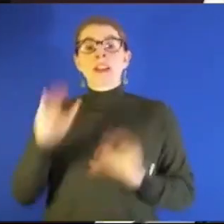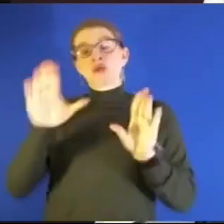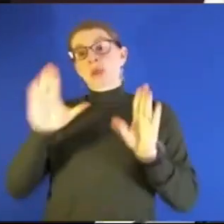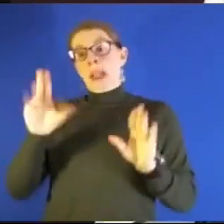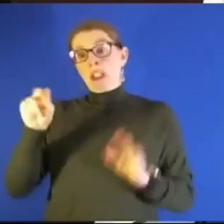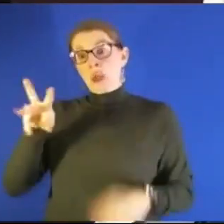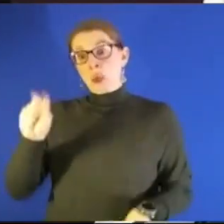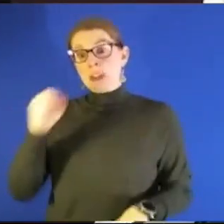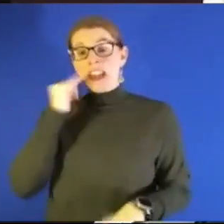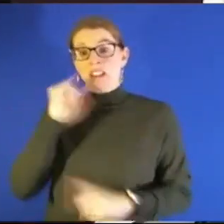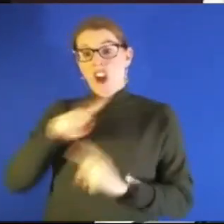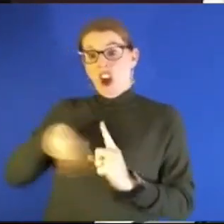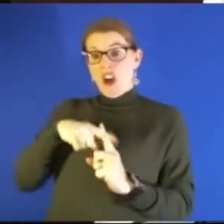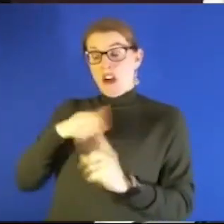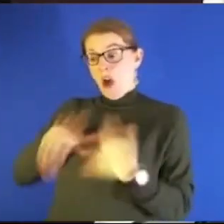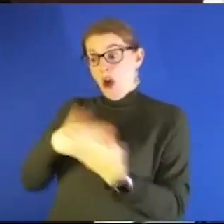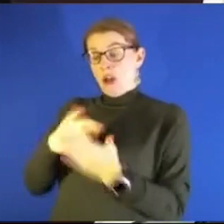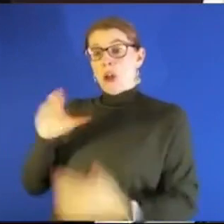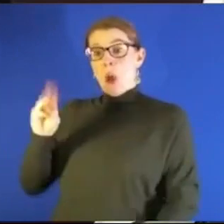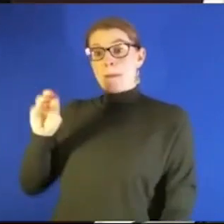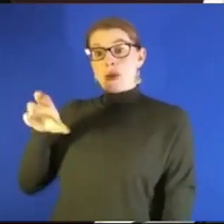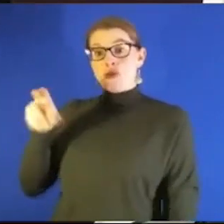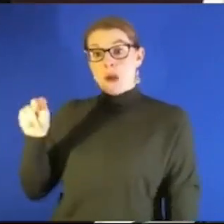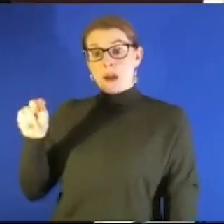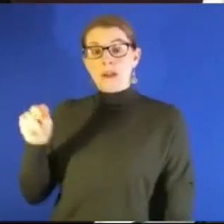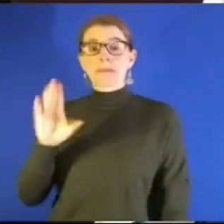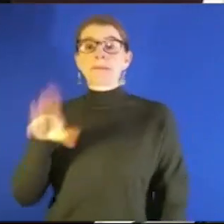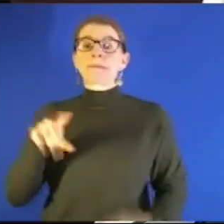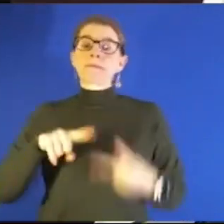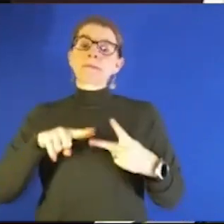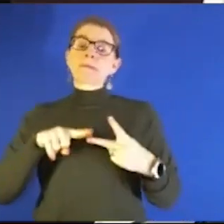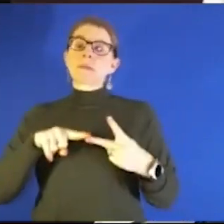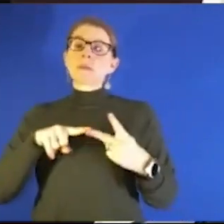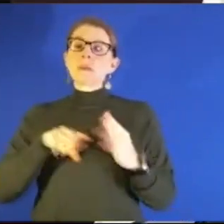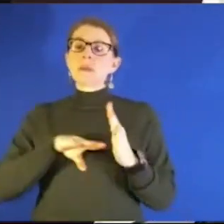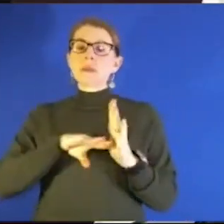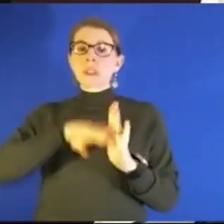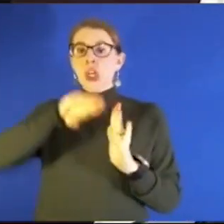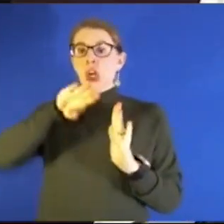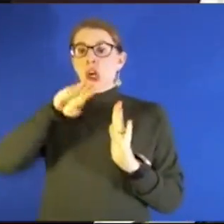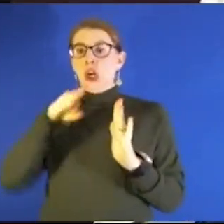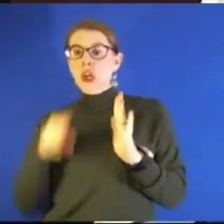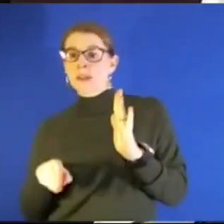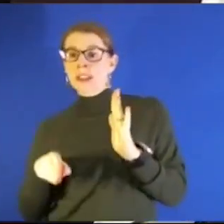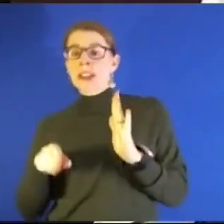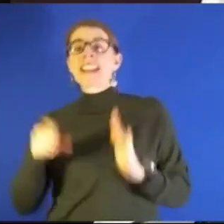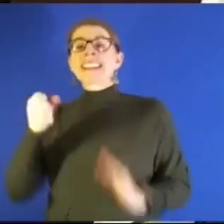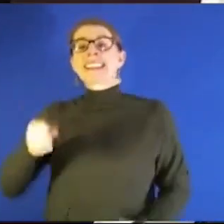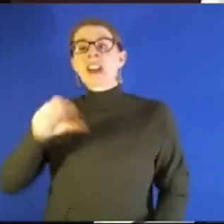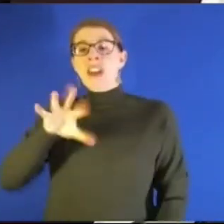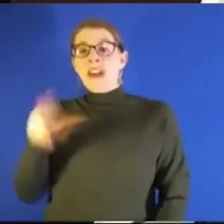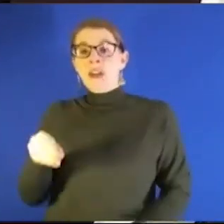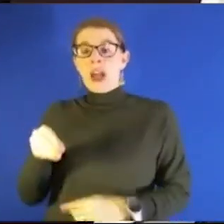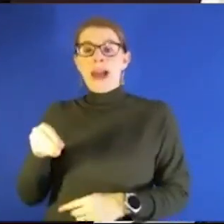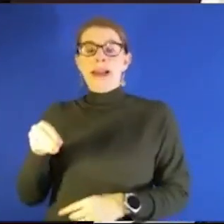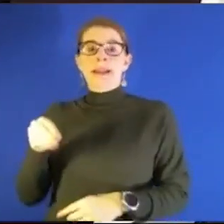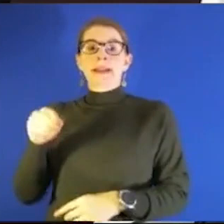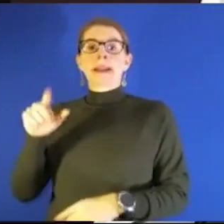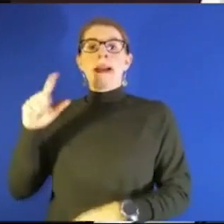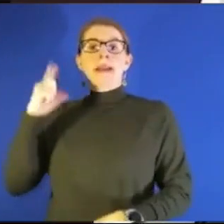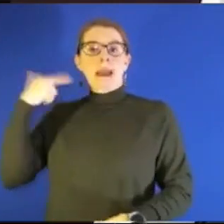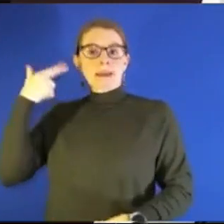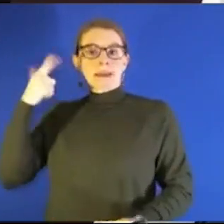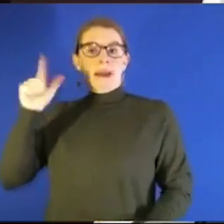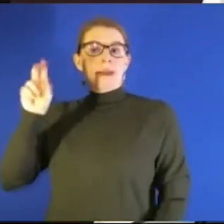Omicron. The other interesting thing, I was looking at the curves of South Africa. The curve in London, a major